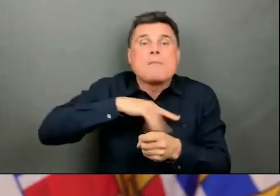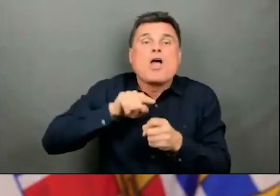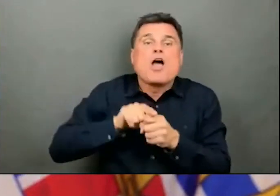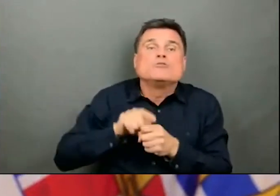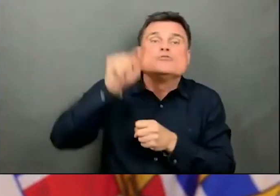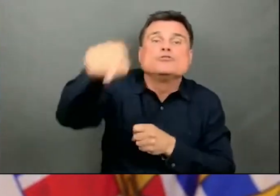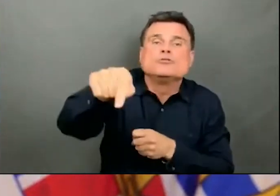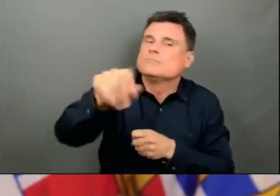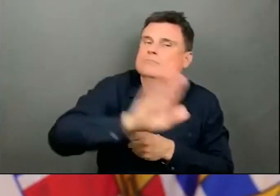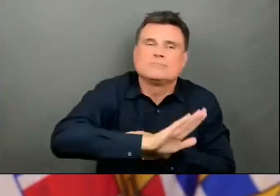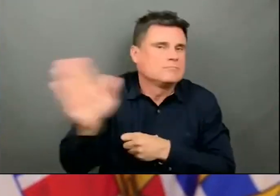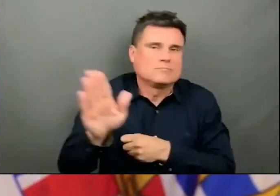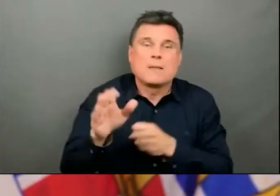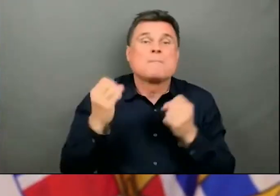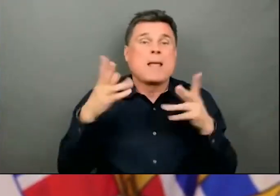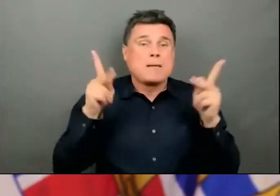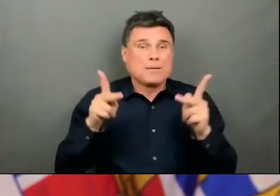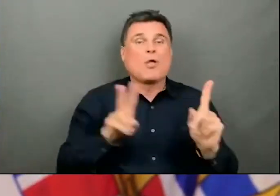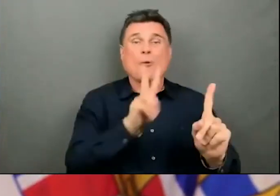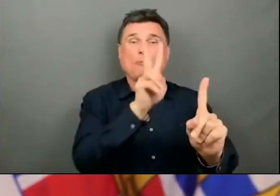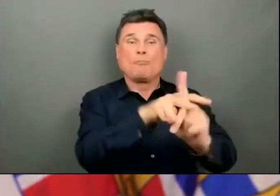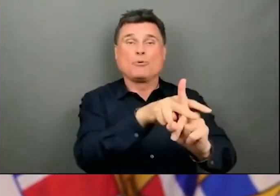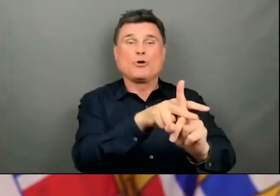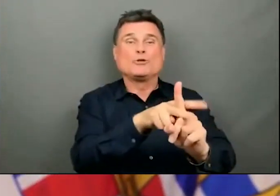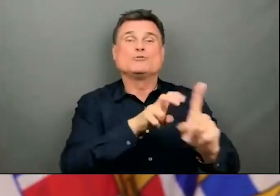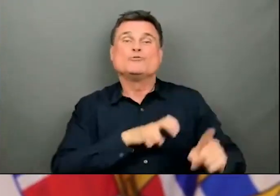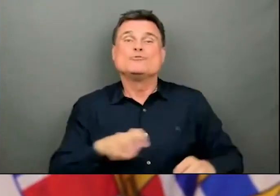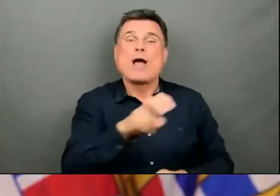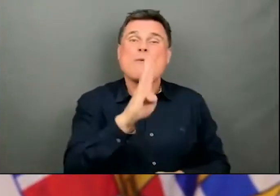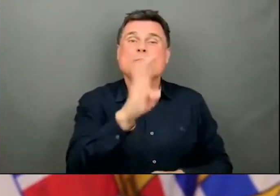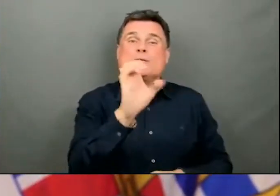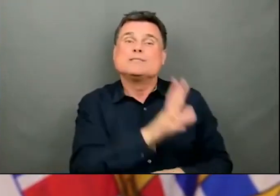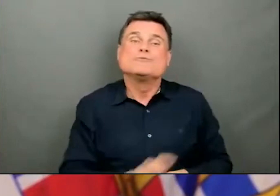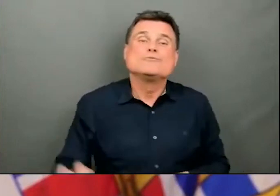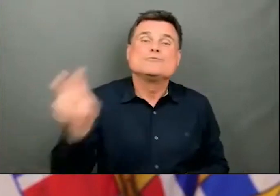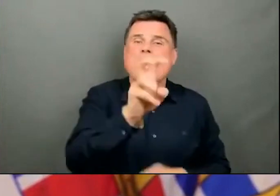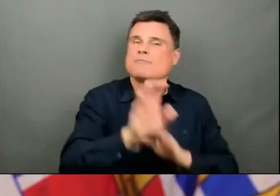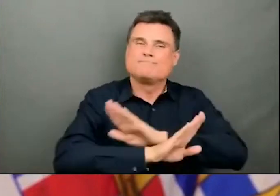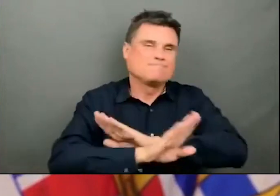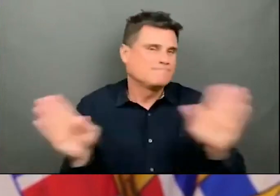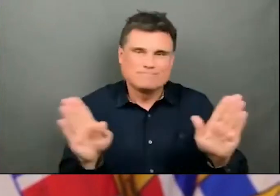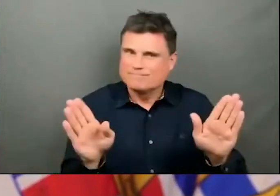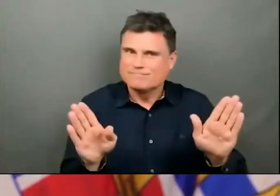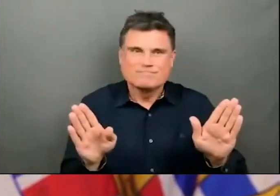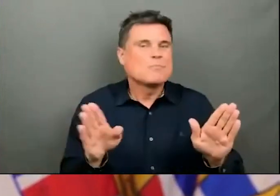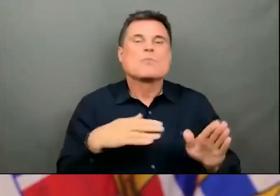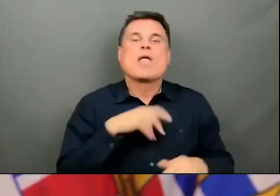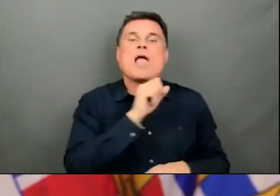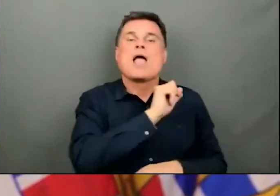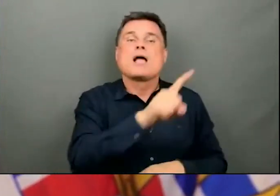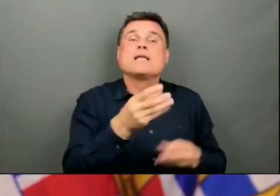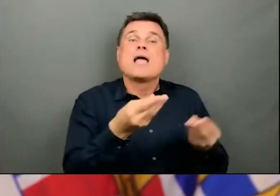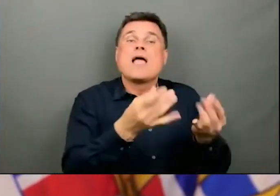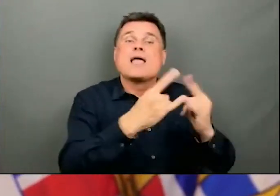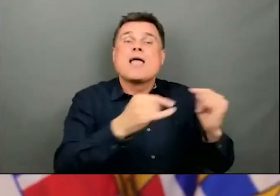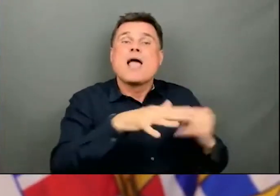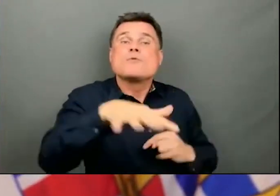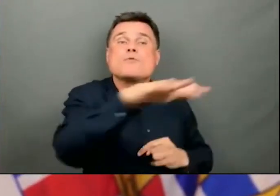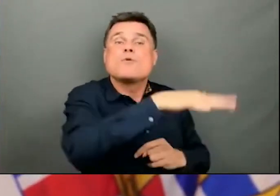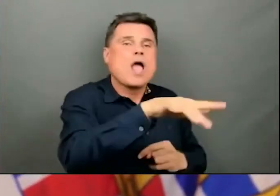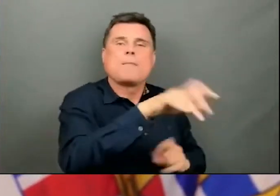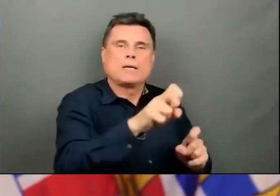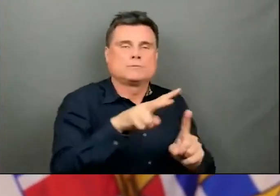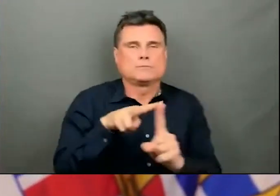parts of the province. We're asking campsites and we're working with the tourism sector to keep it local. So that you should